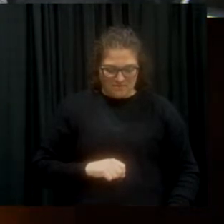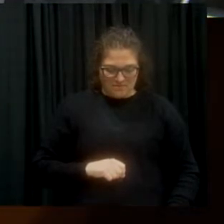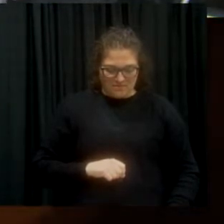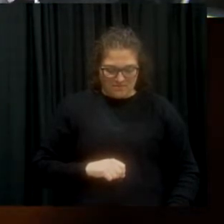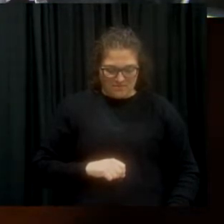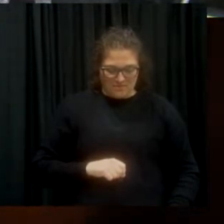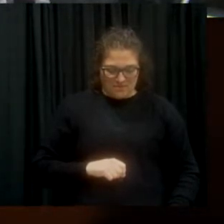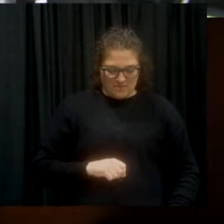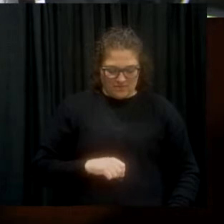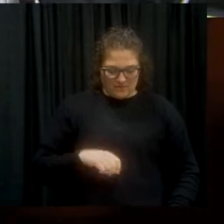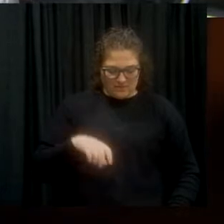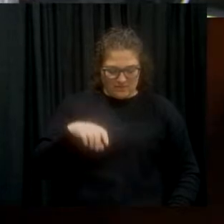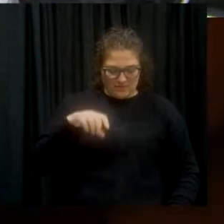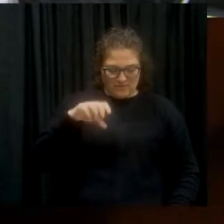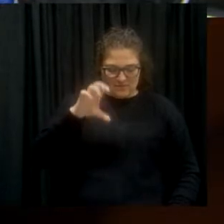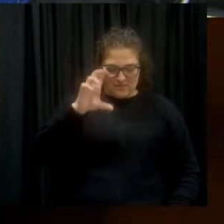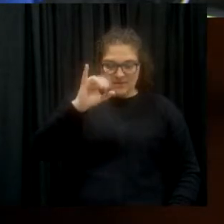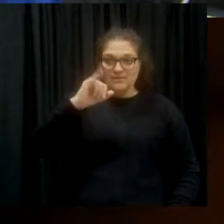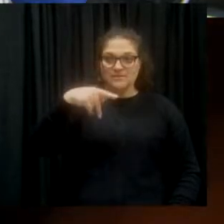Sip Molina.